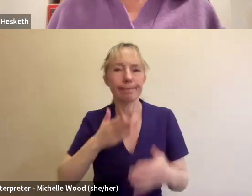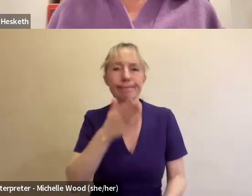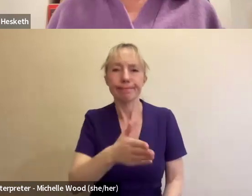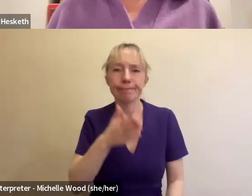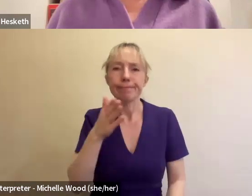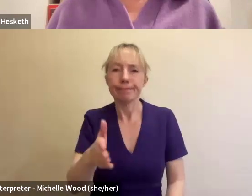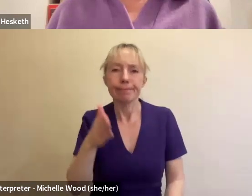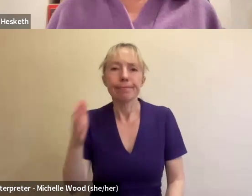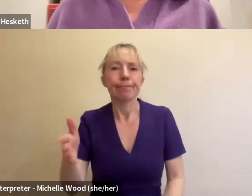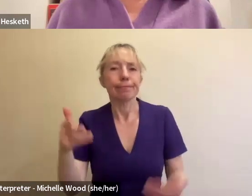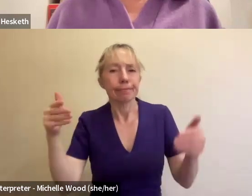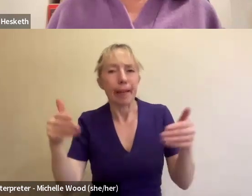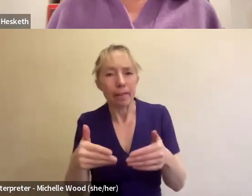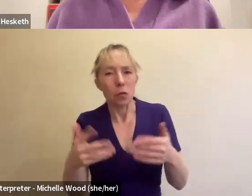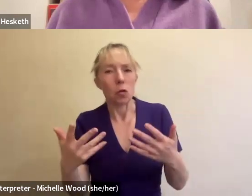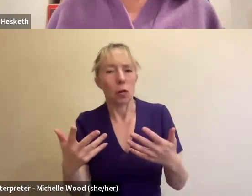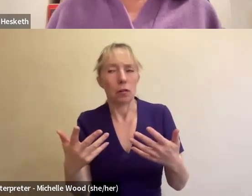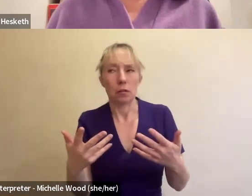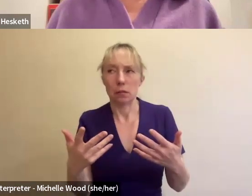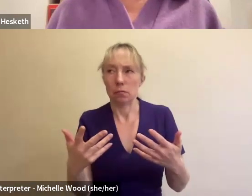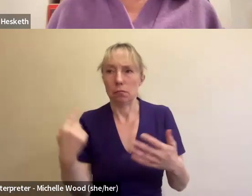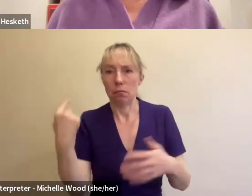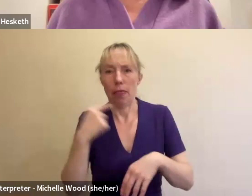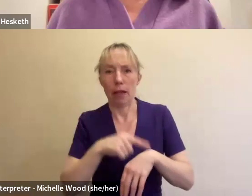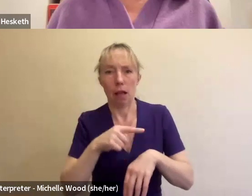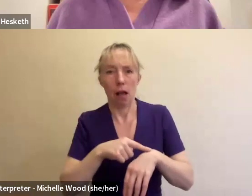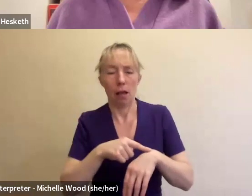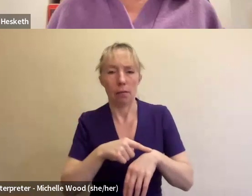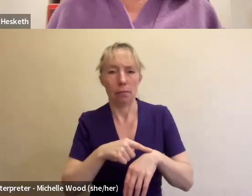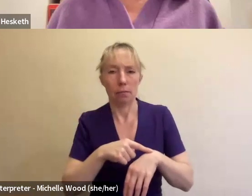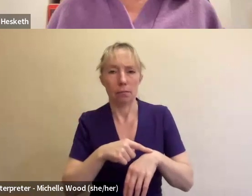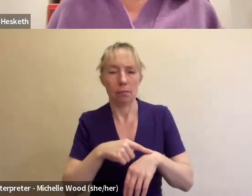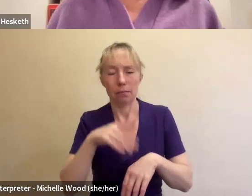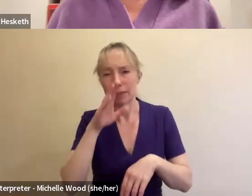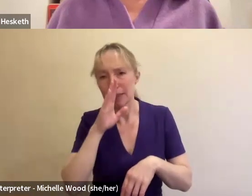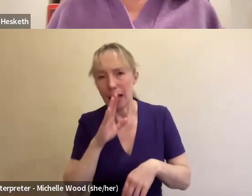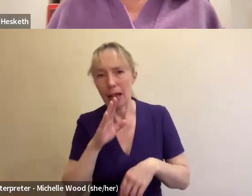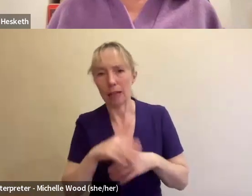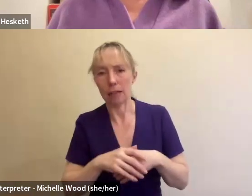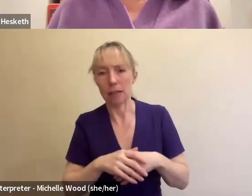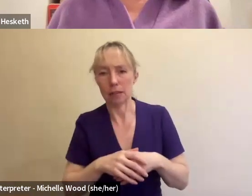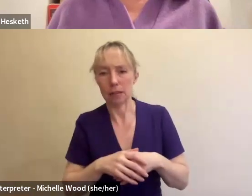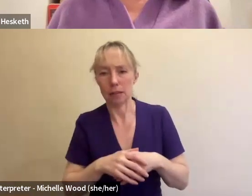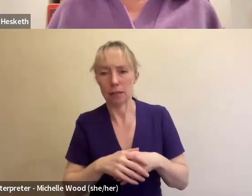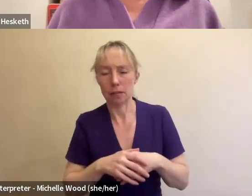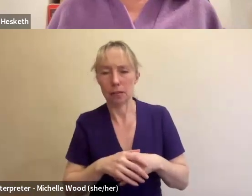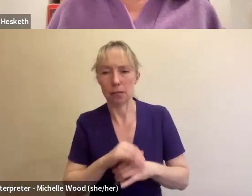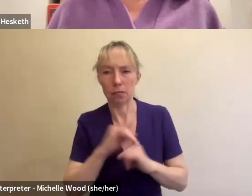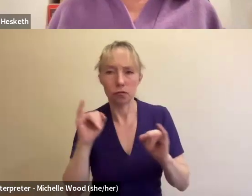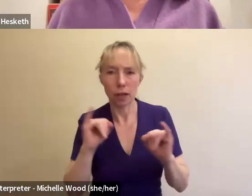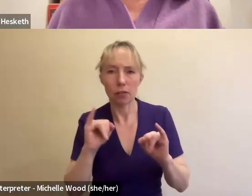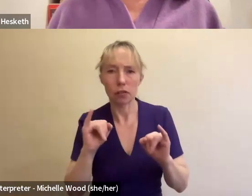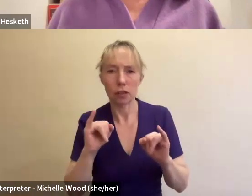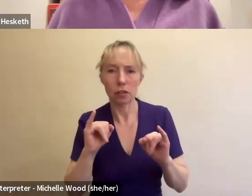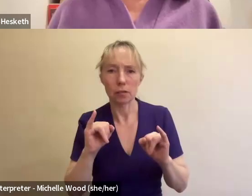time, and how how sad and how tragic it is, and